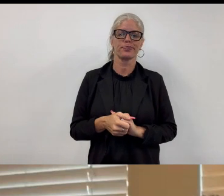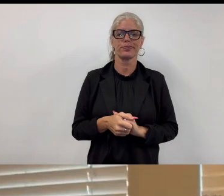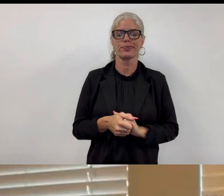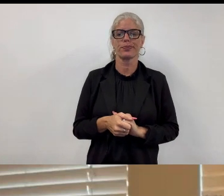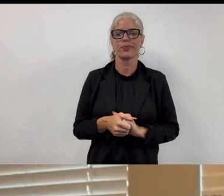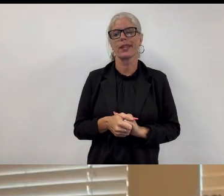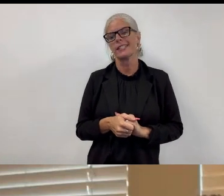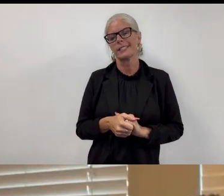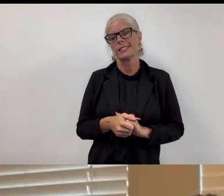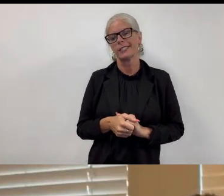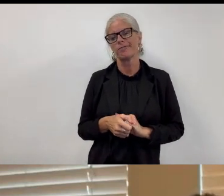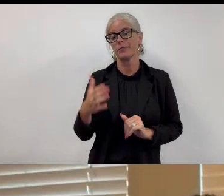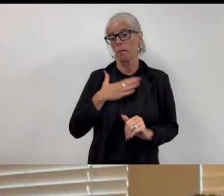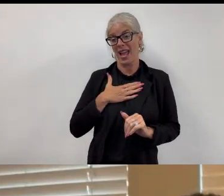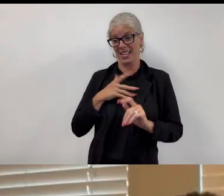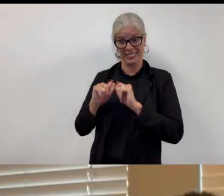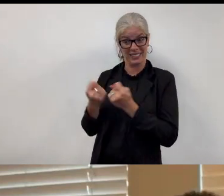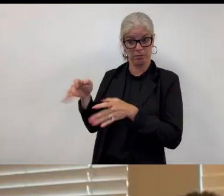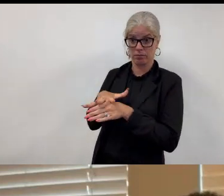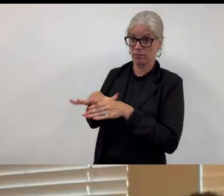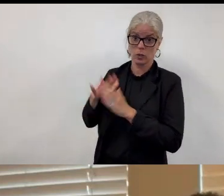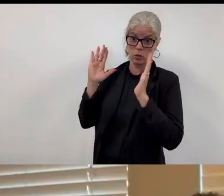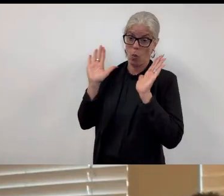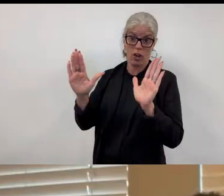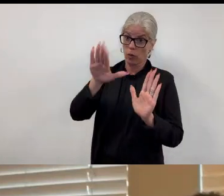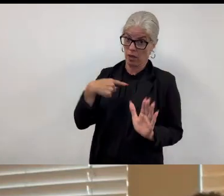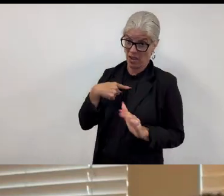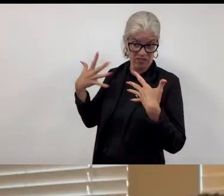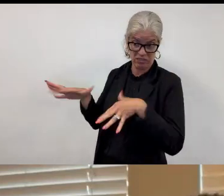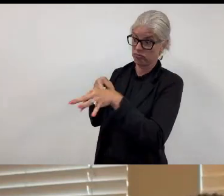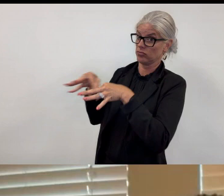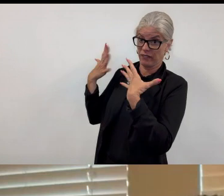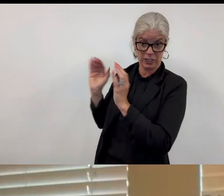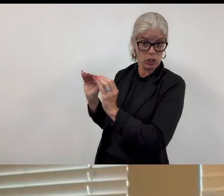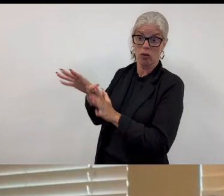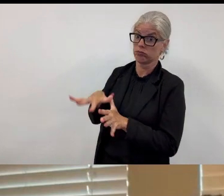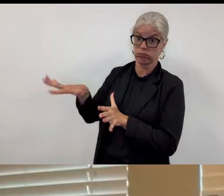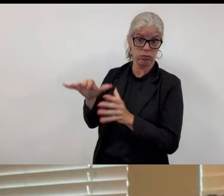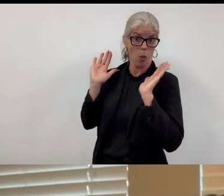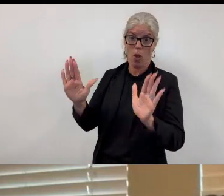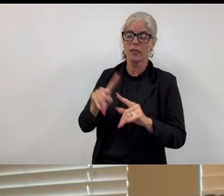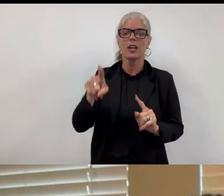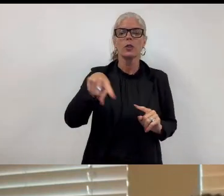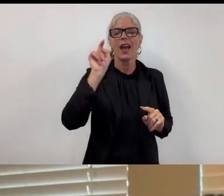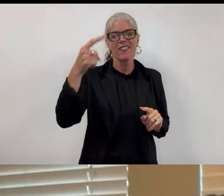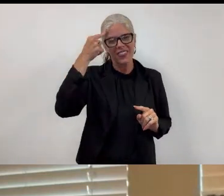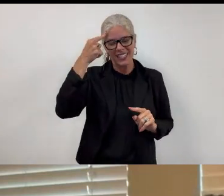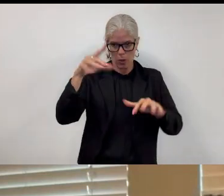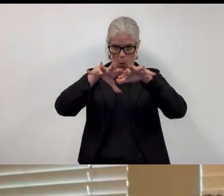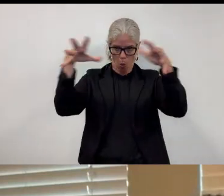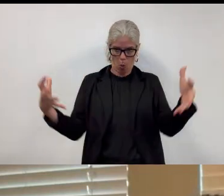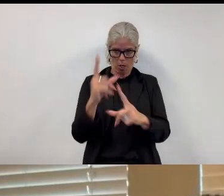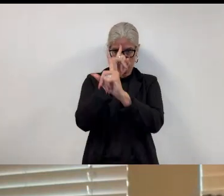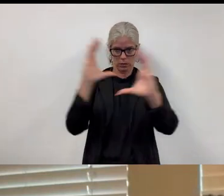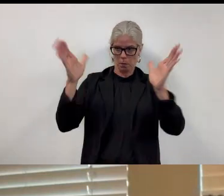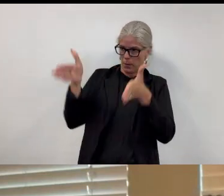with this, and not for lack of me teaching them, but it is also important to consider the whole person. And